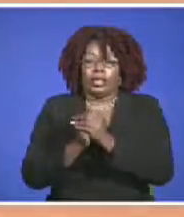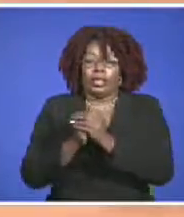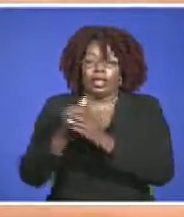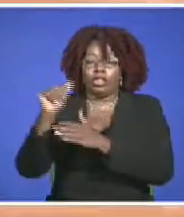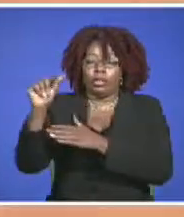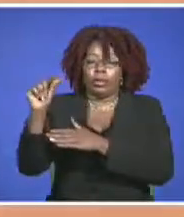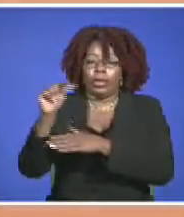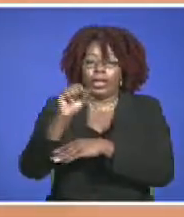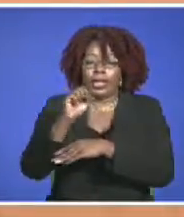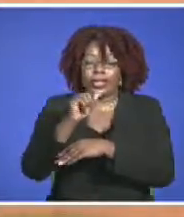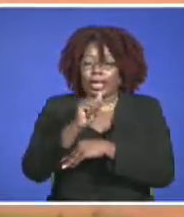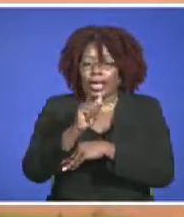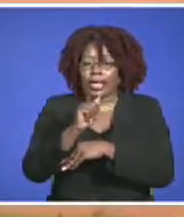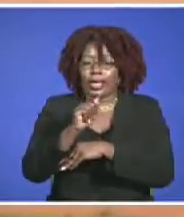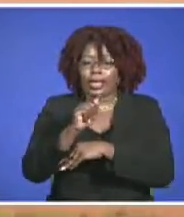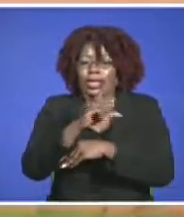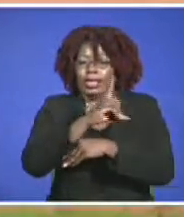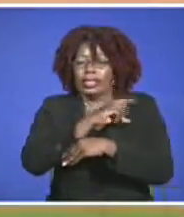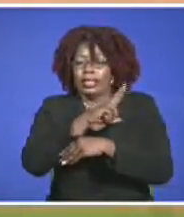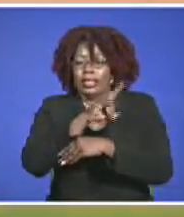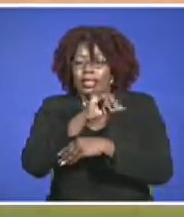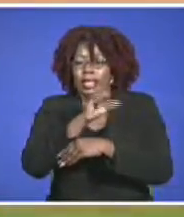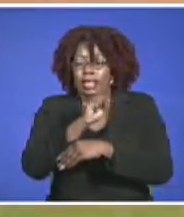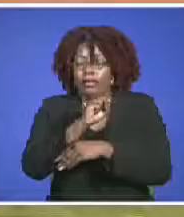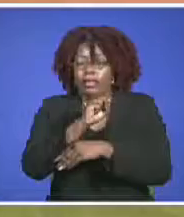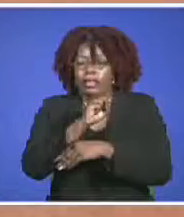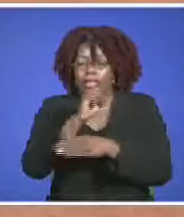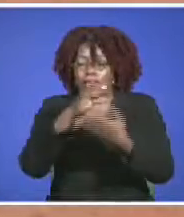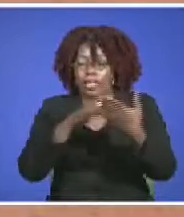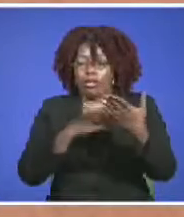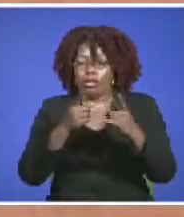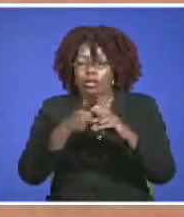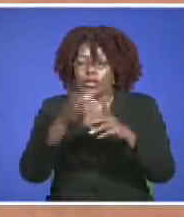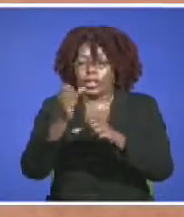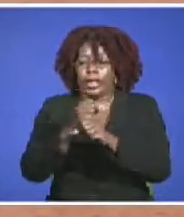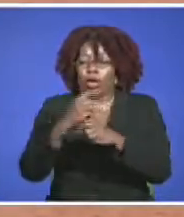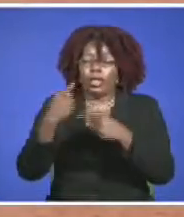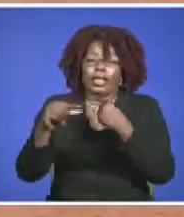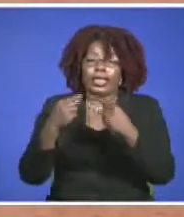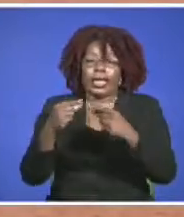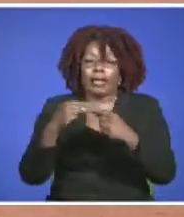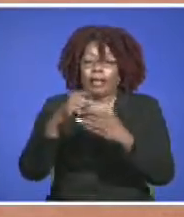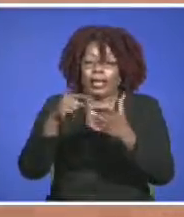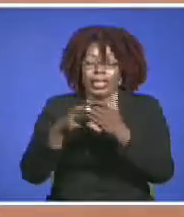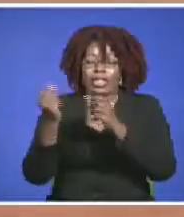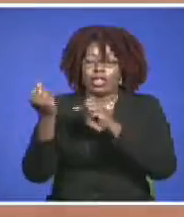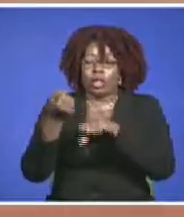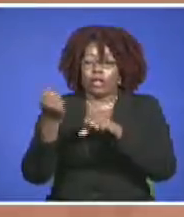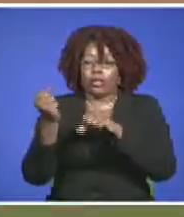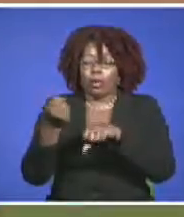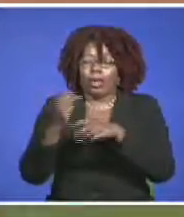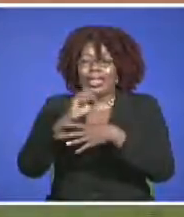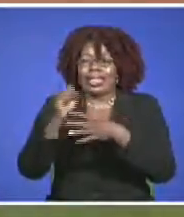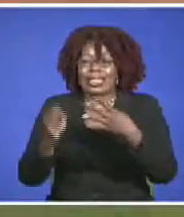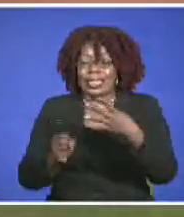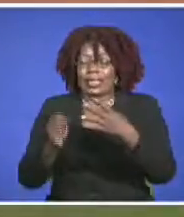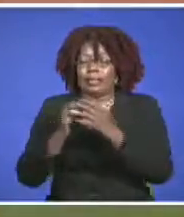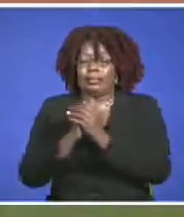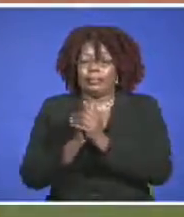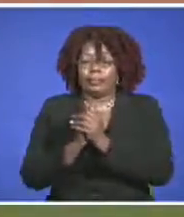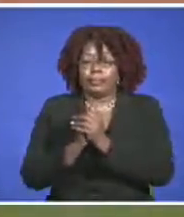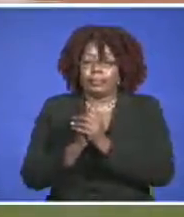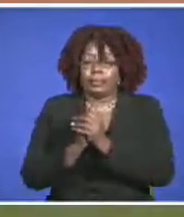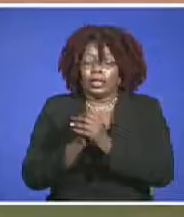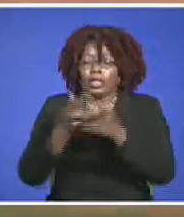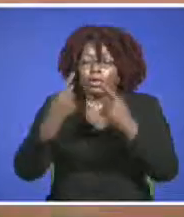GSSSA, Varal Davis, will have to rearrange the schedule in order to get all the games in this softball season. We're trying our